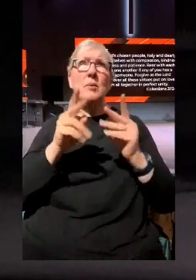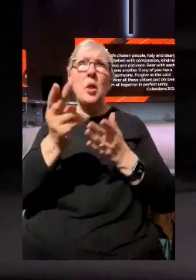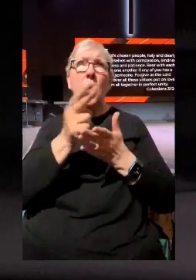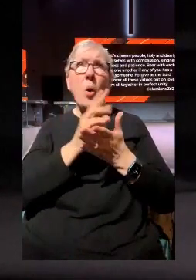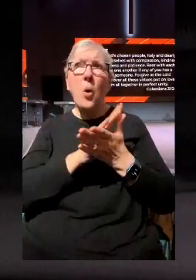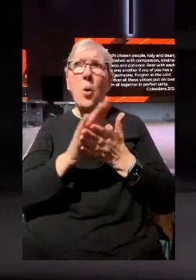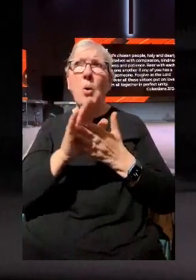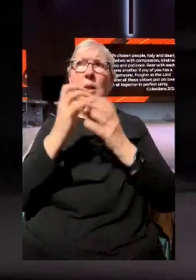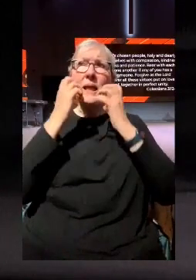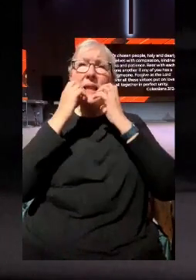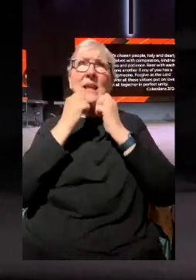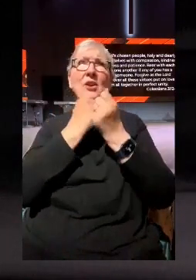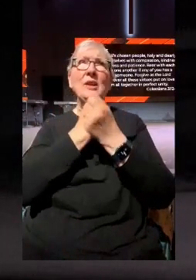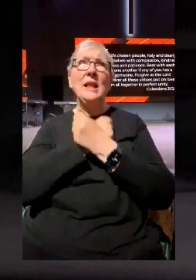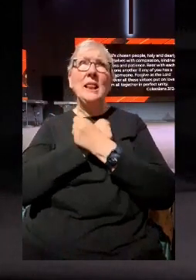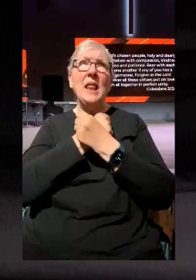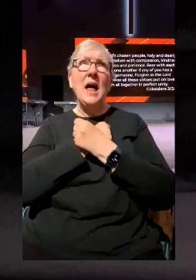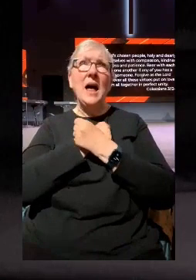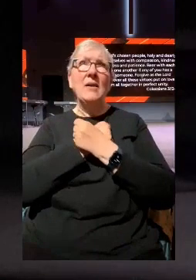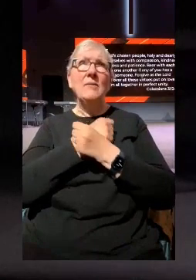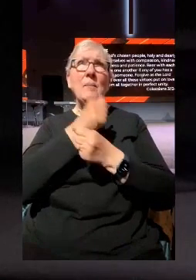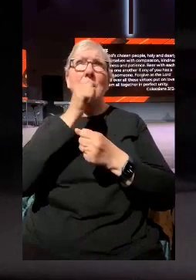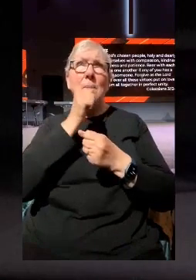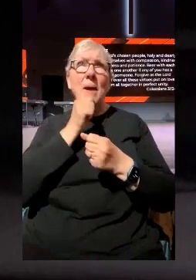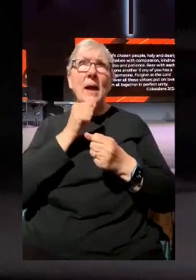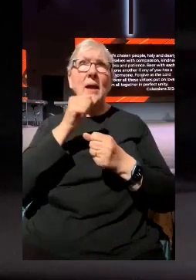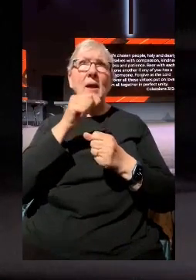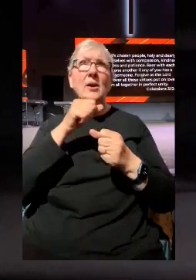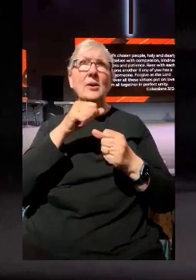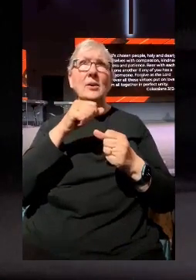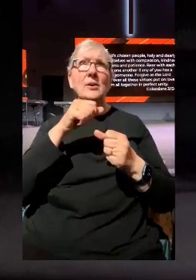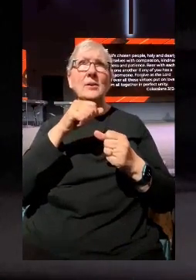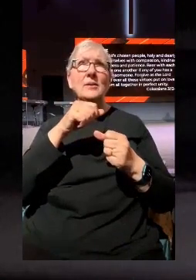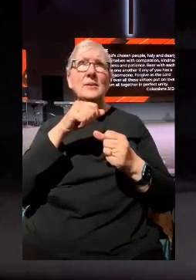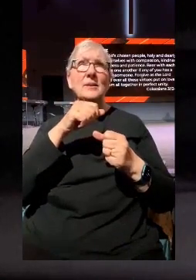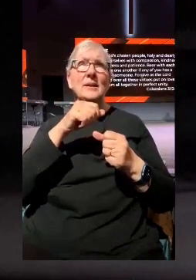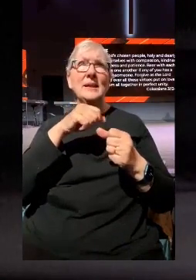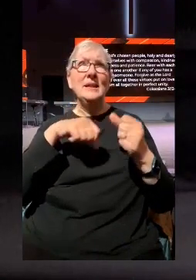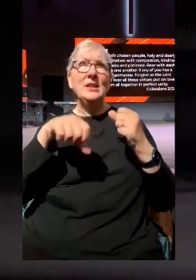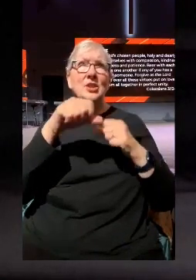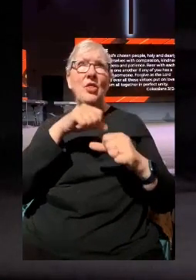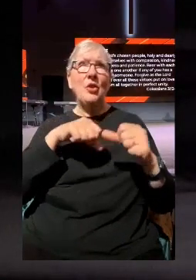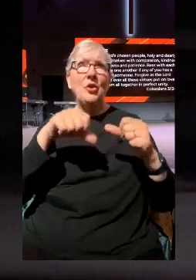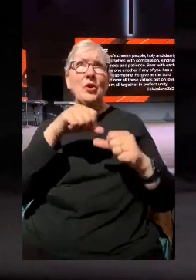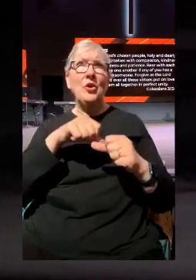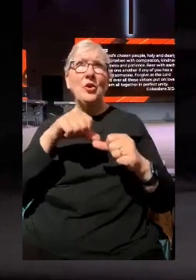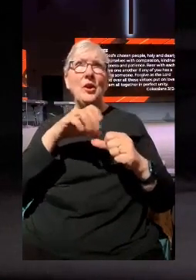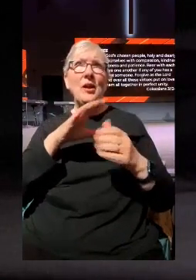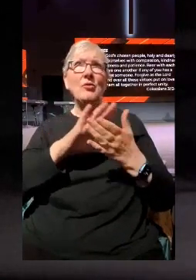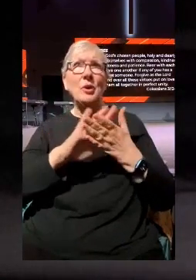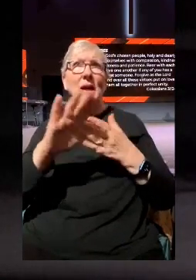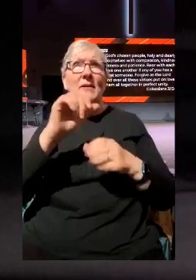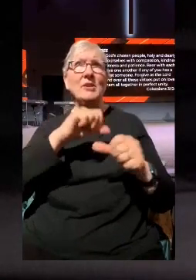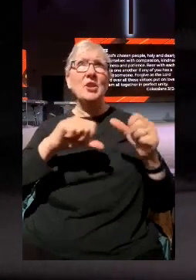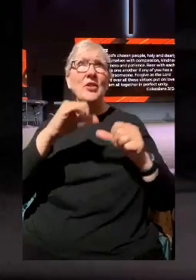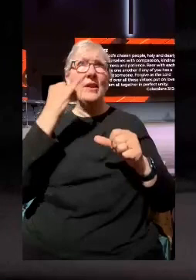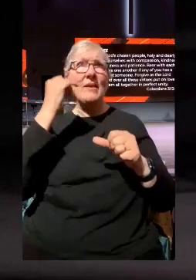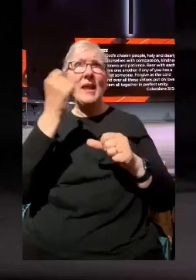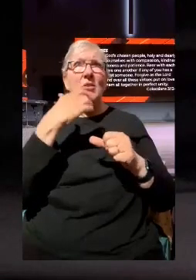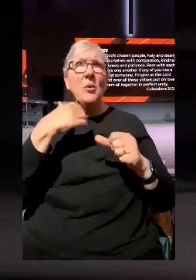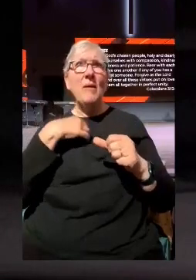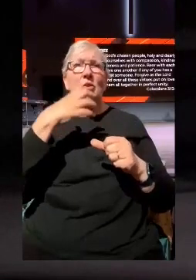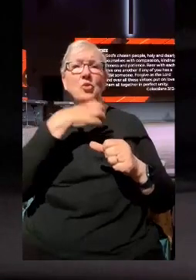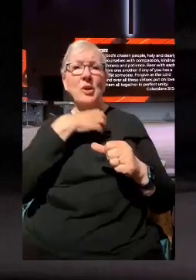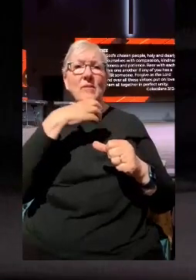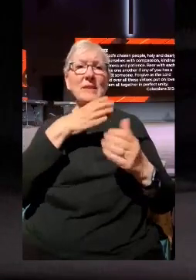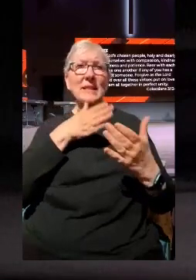humility, gentleness, and patience. Bear with each other and forgive one another if any of you has a grievance against someone.